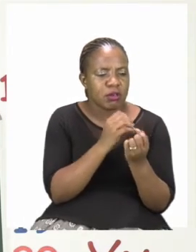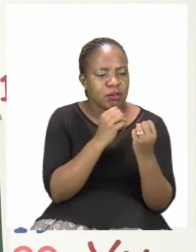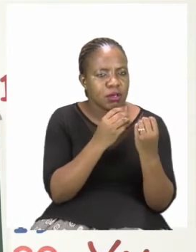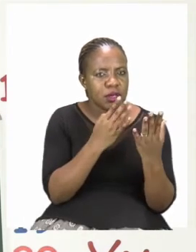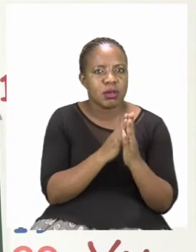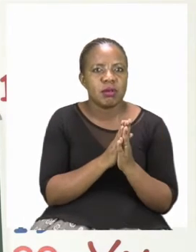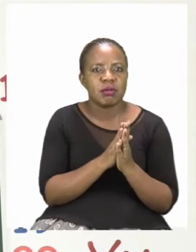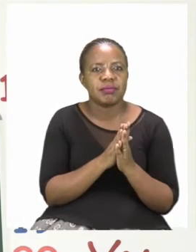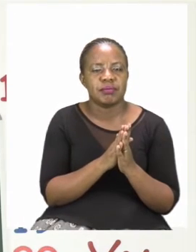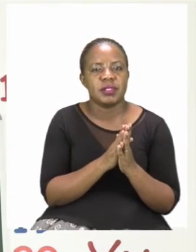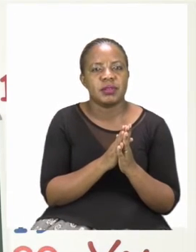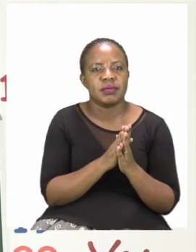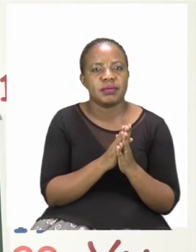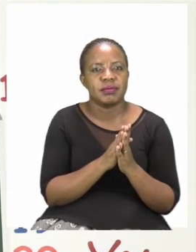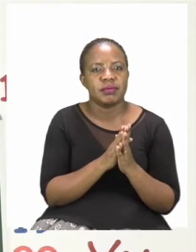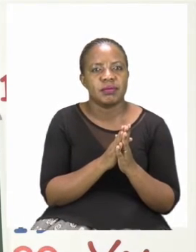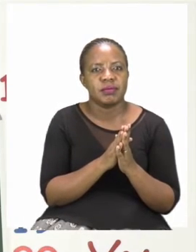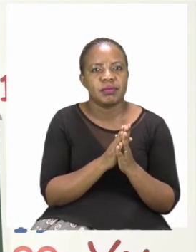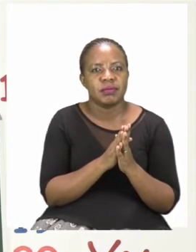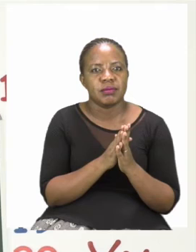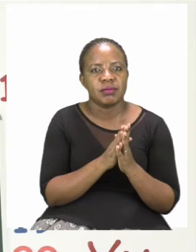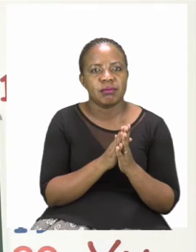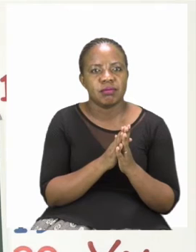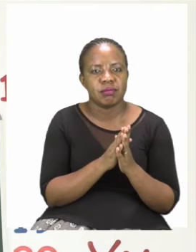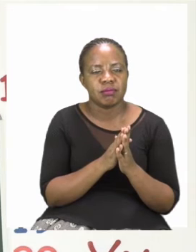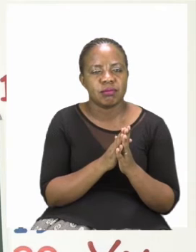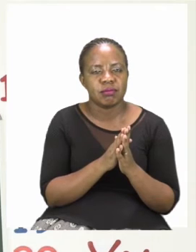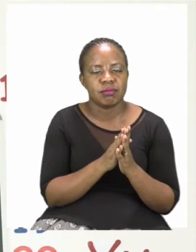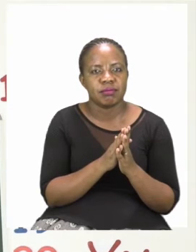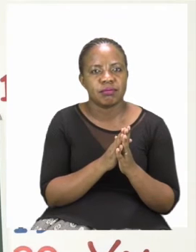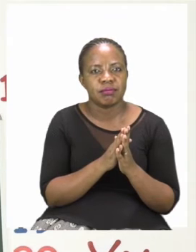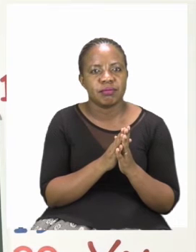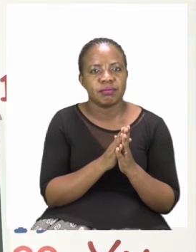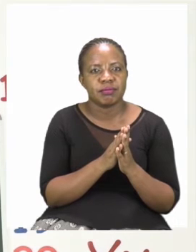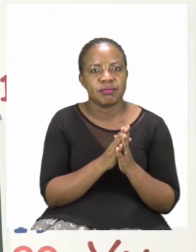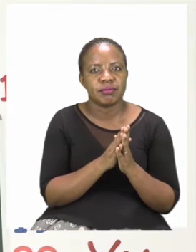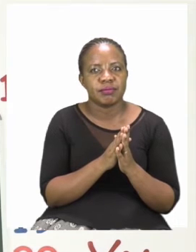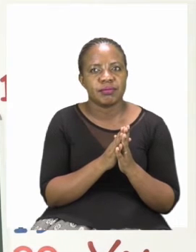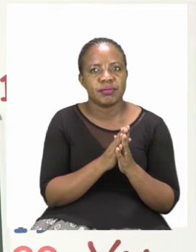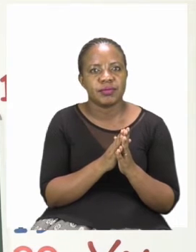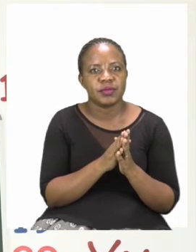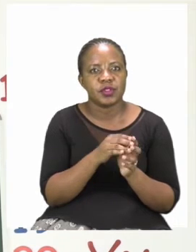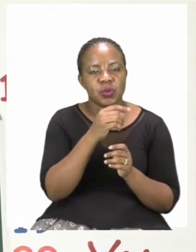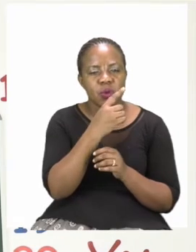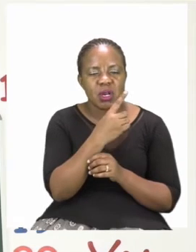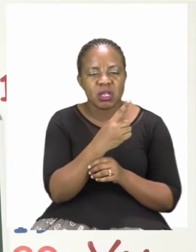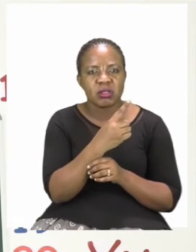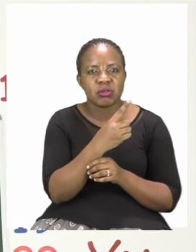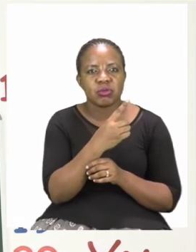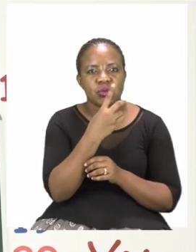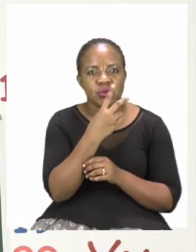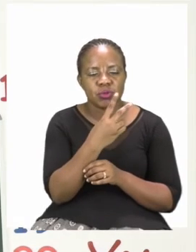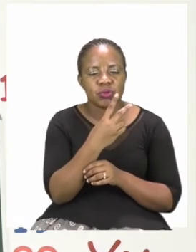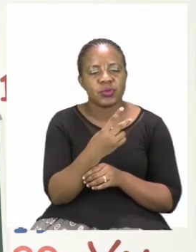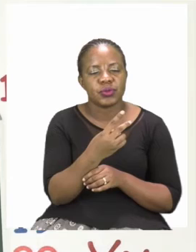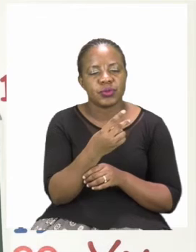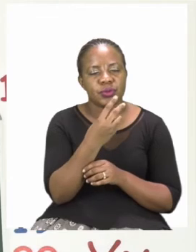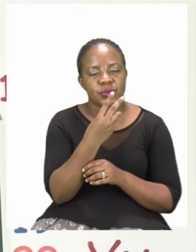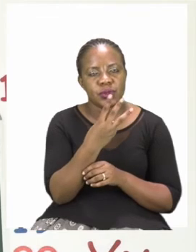away. Yay! Good job, everyone. Now we are ready.